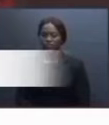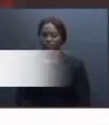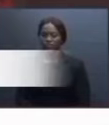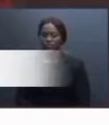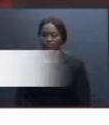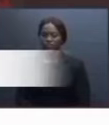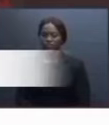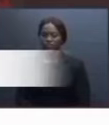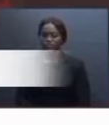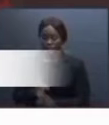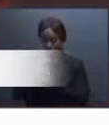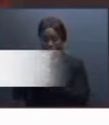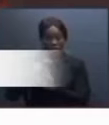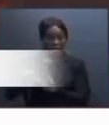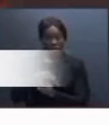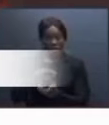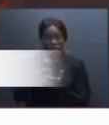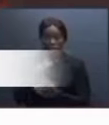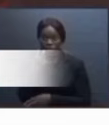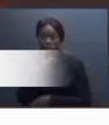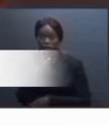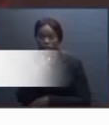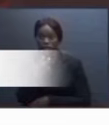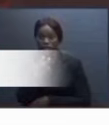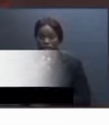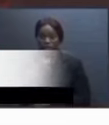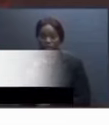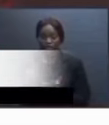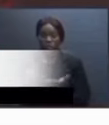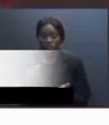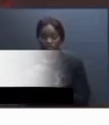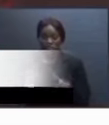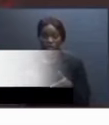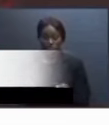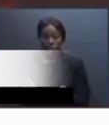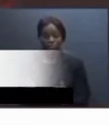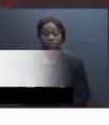you want to speak? If you want, I'll grant you the opportunity.